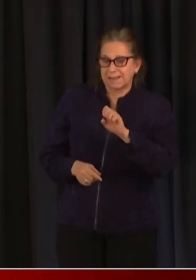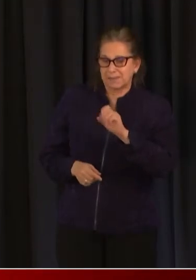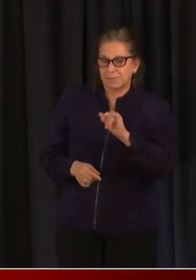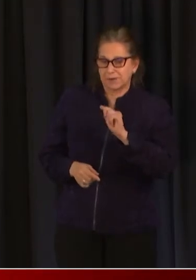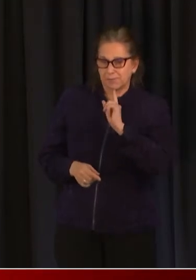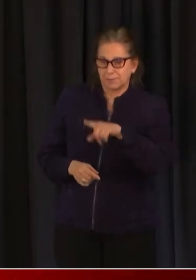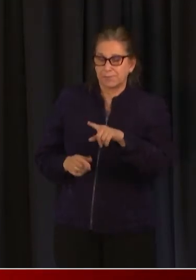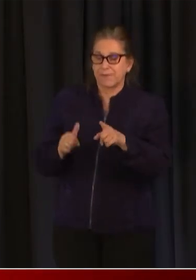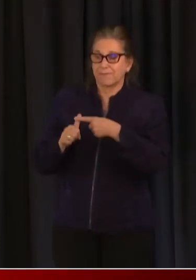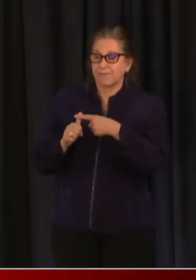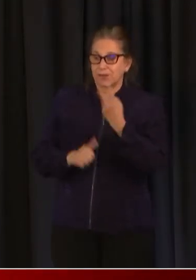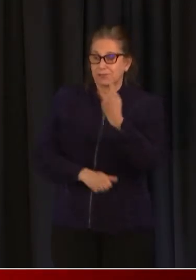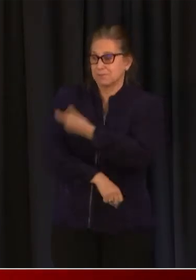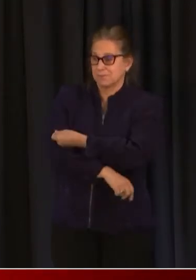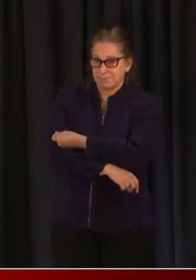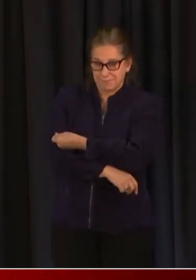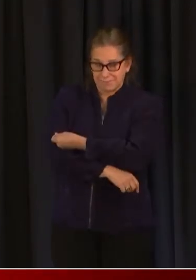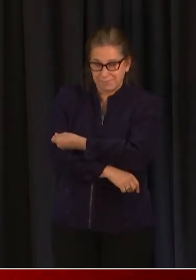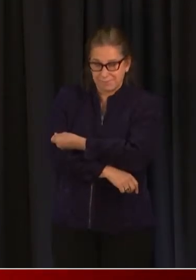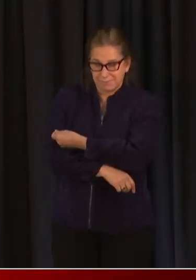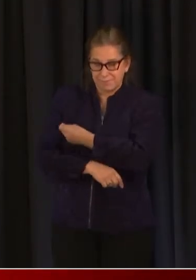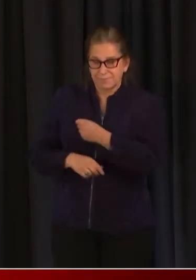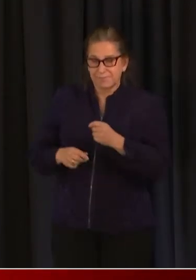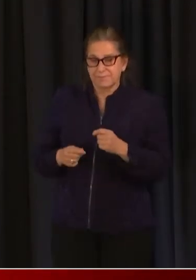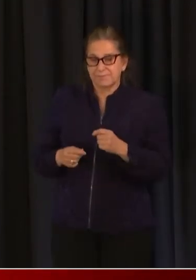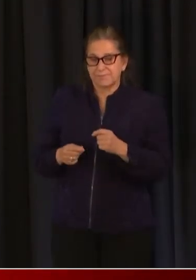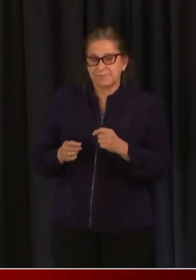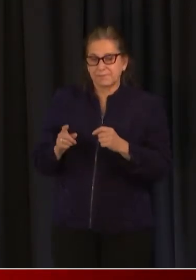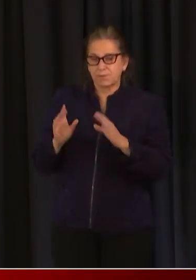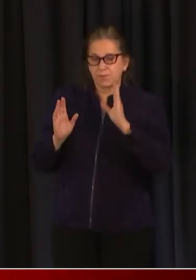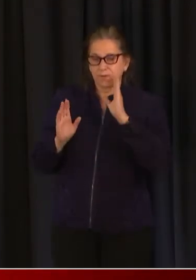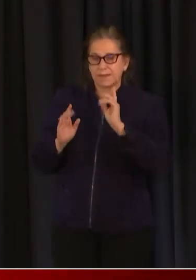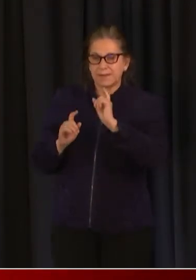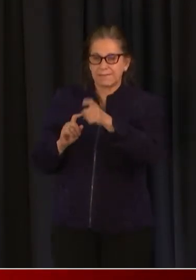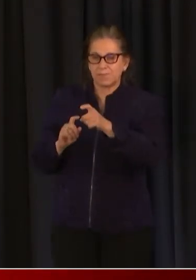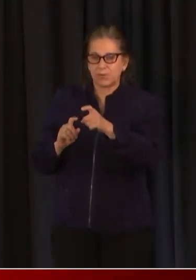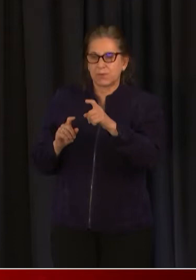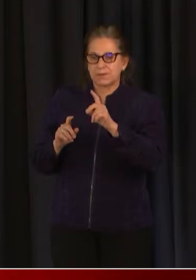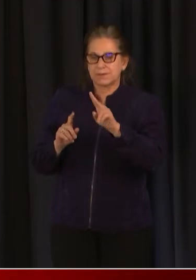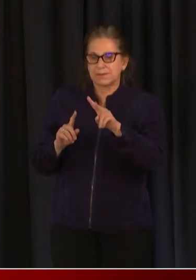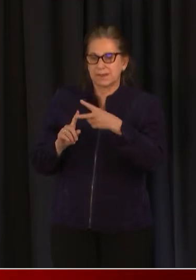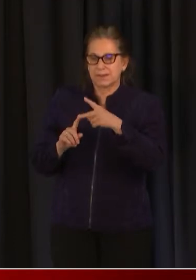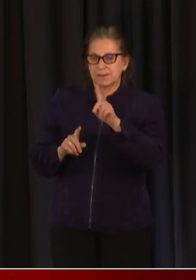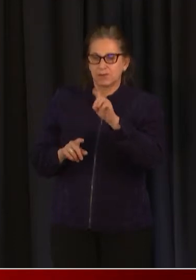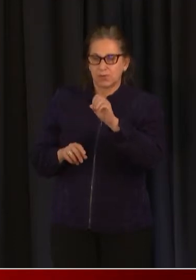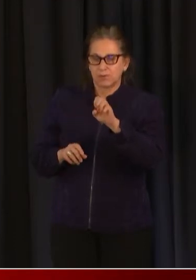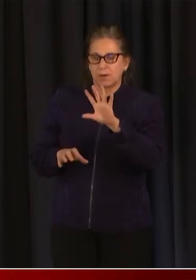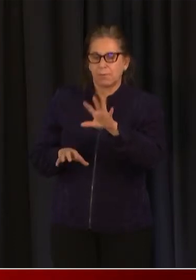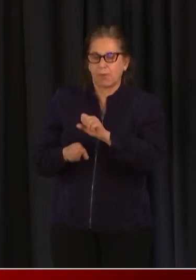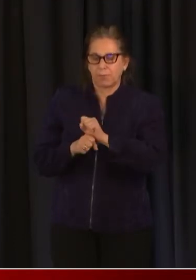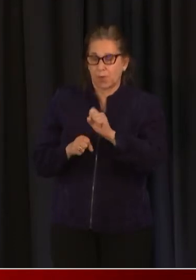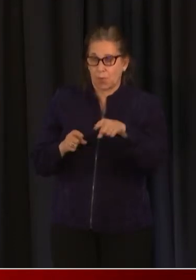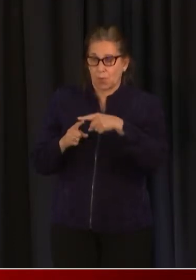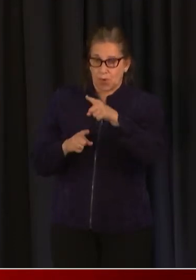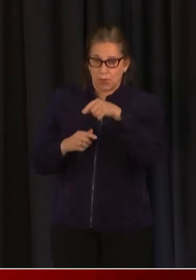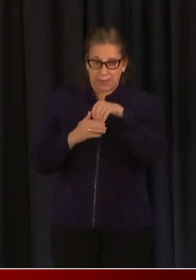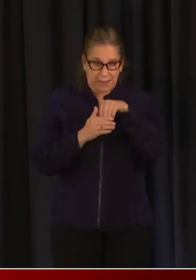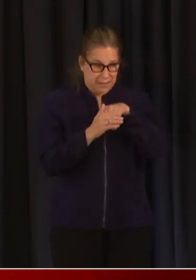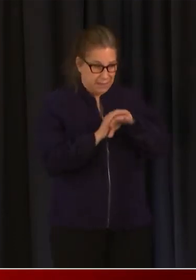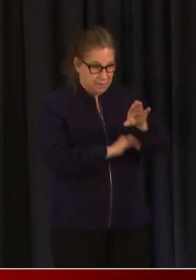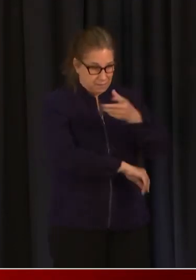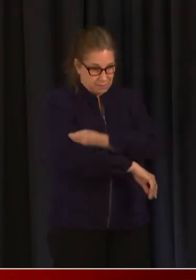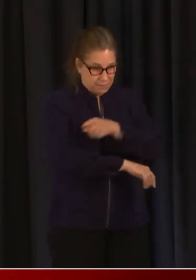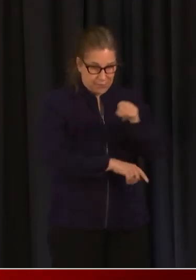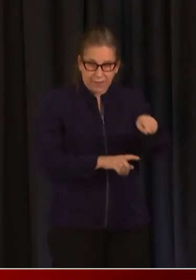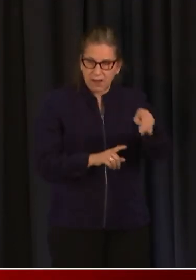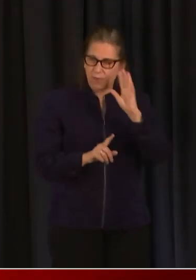only, and when you attend the site, they will give you your second dose appointment, as well as any information regarded to your need